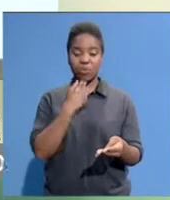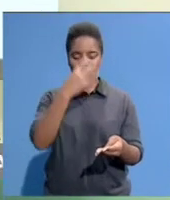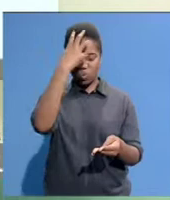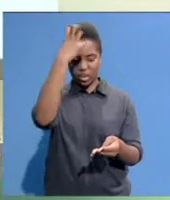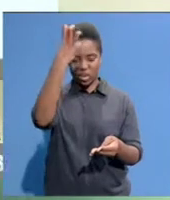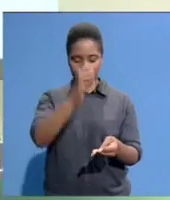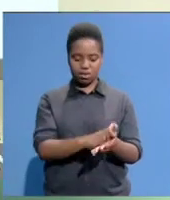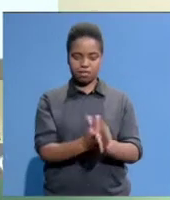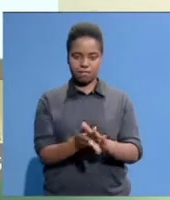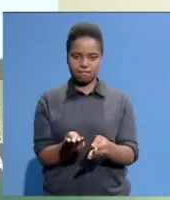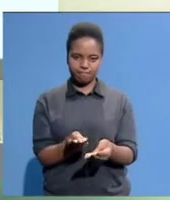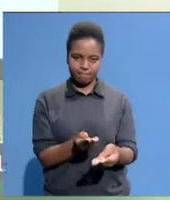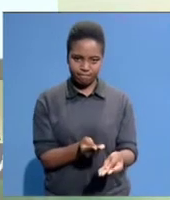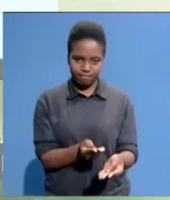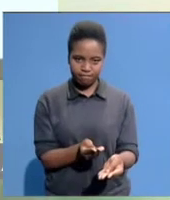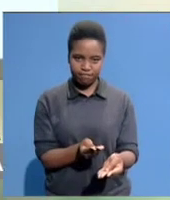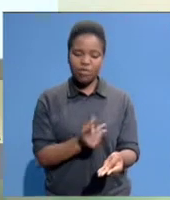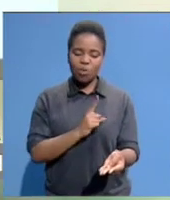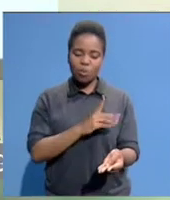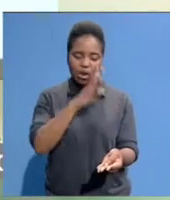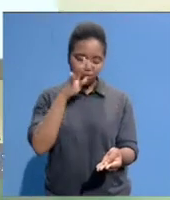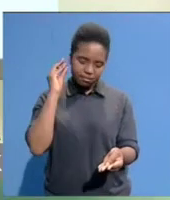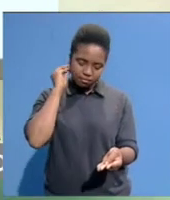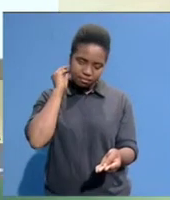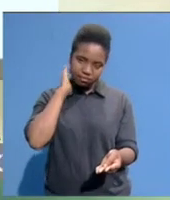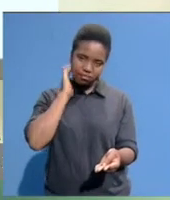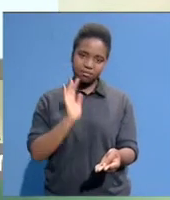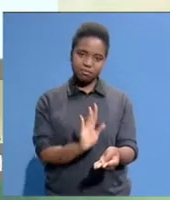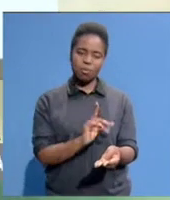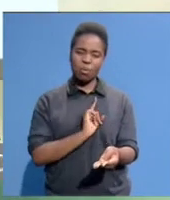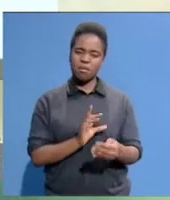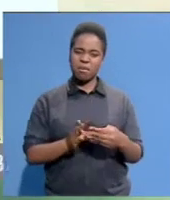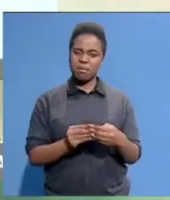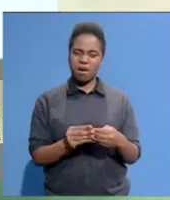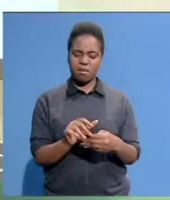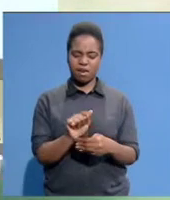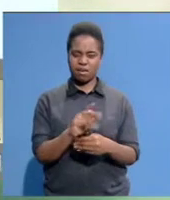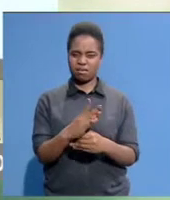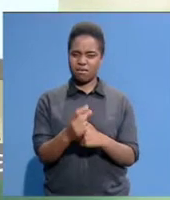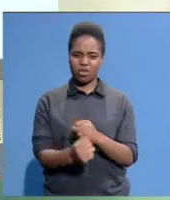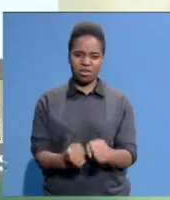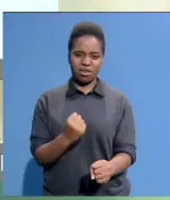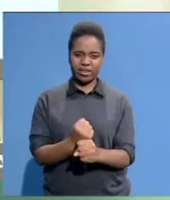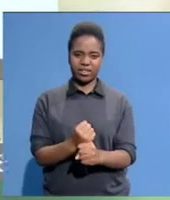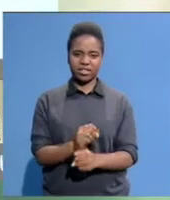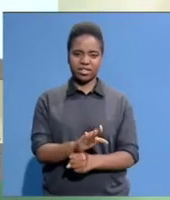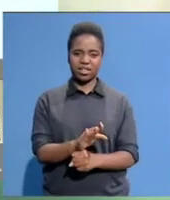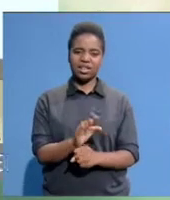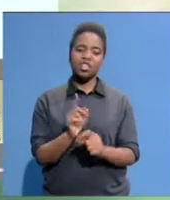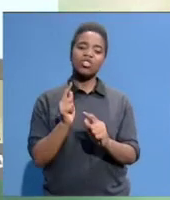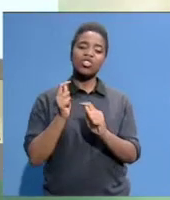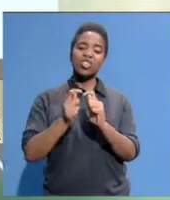instructed Akuhlanga Lungehlanga, a senior member of the clan and the Eastern Cape House of Traditional Leaders